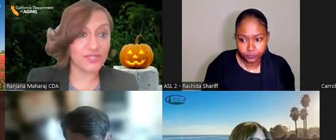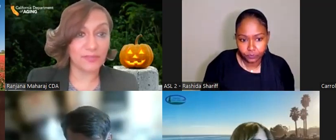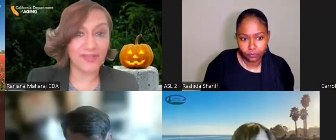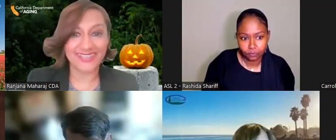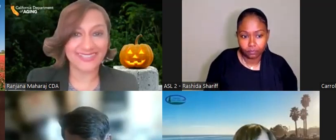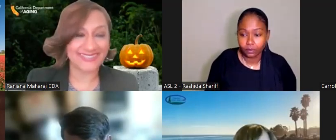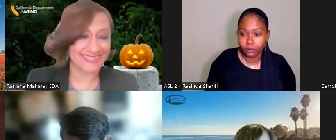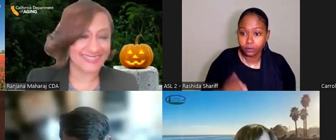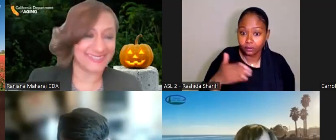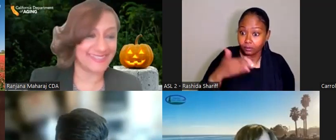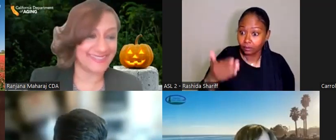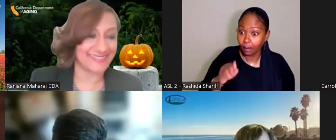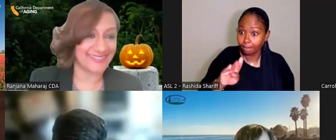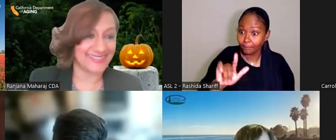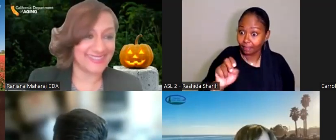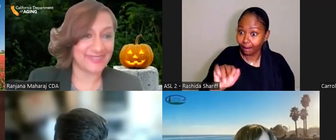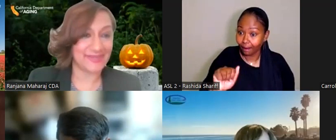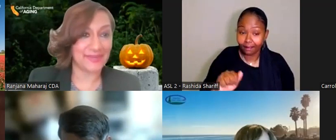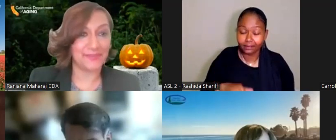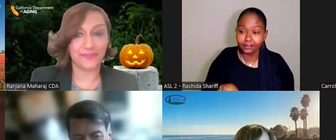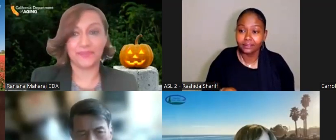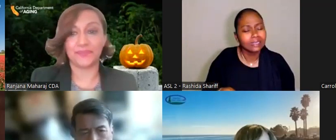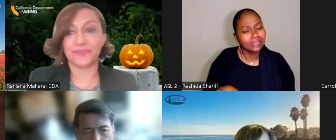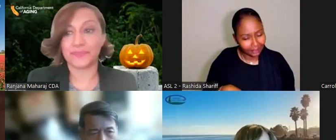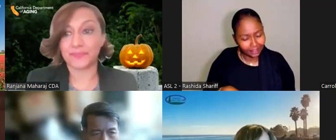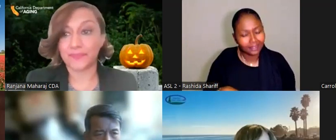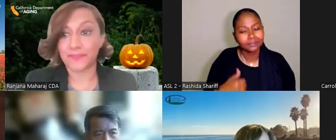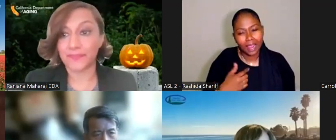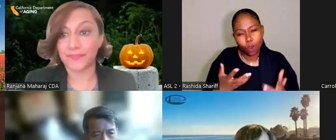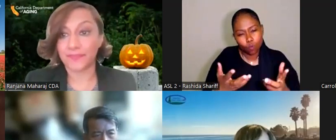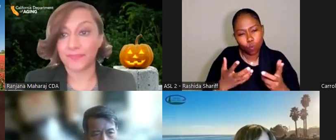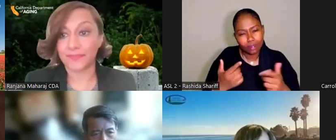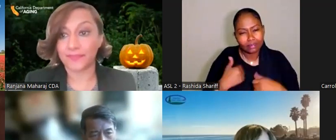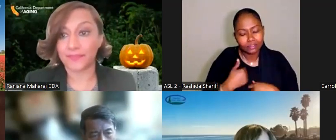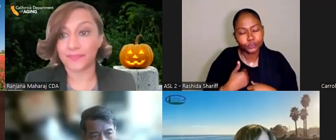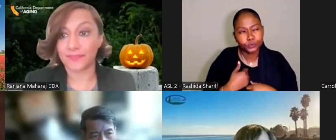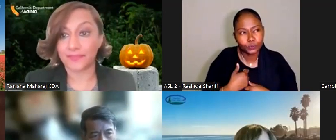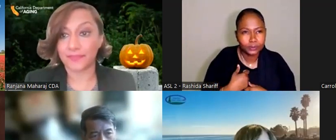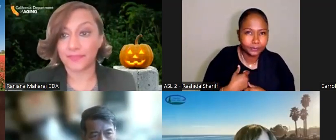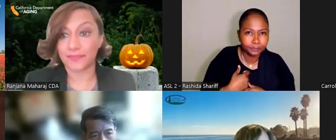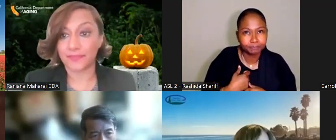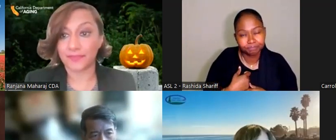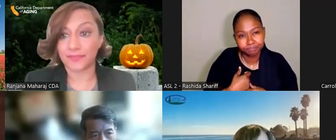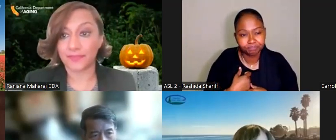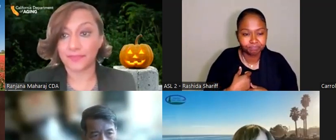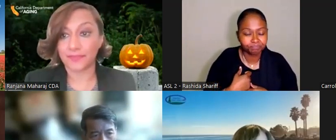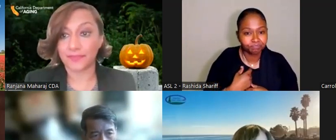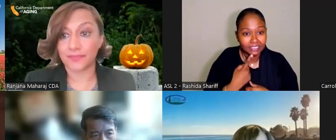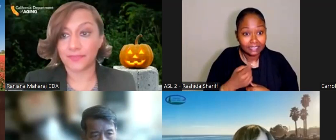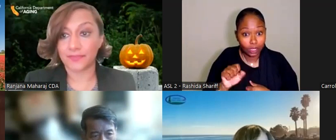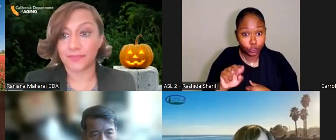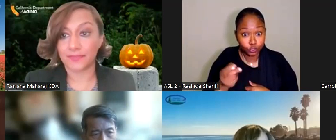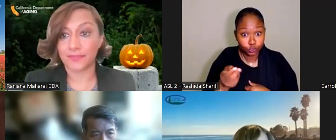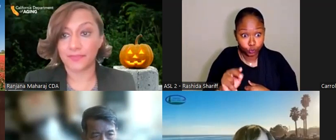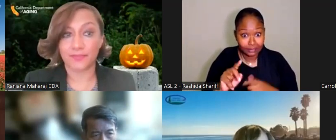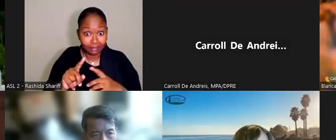Blanca. Susan Blanca. Yeah. Yeah, I just wanted to underscore that Susan from the very beginning